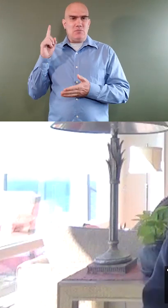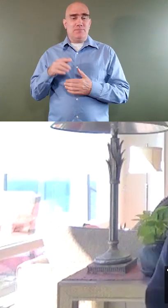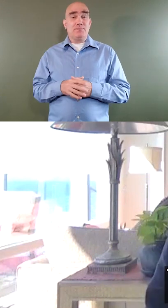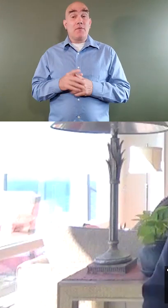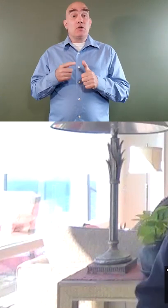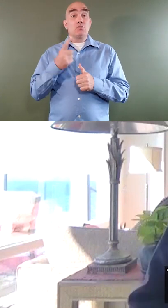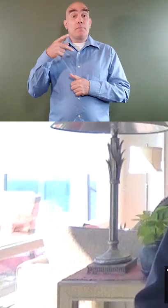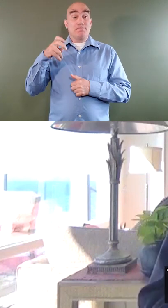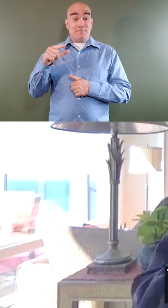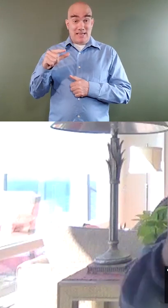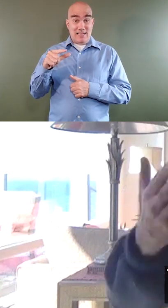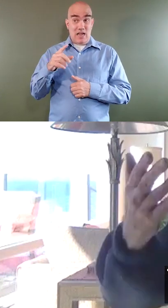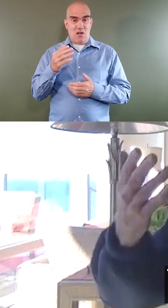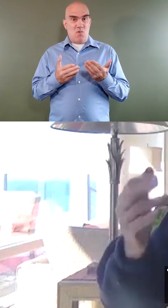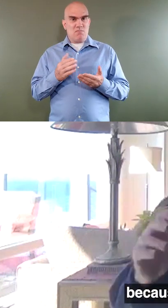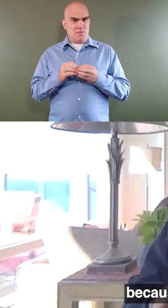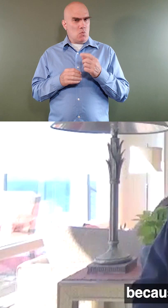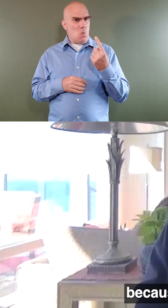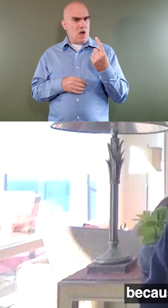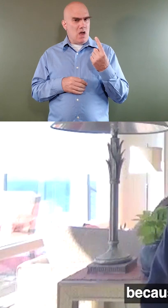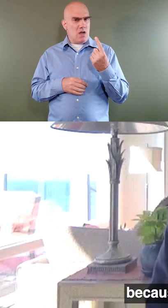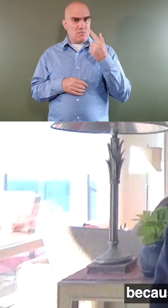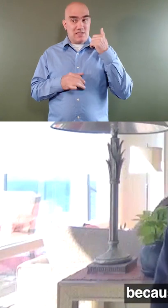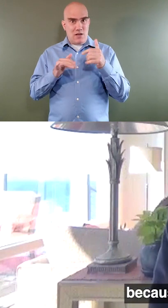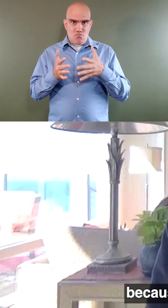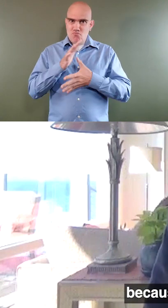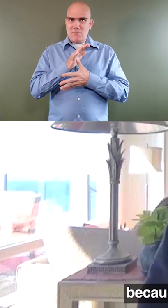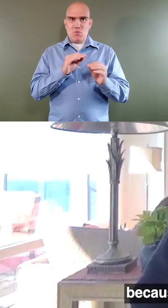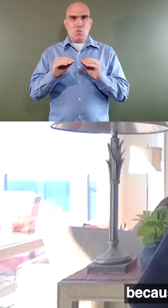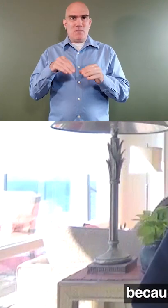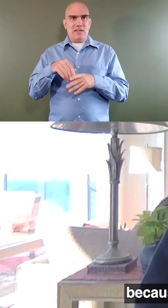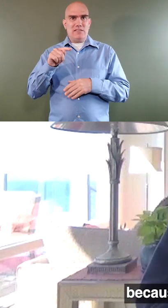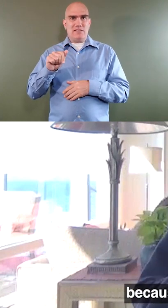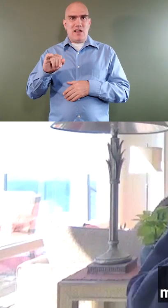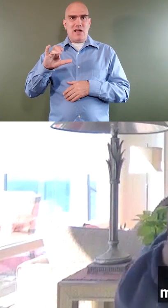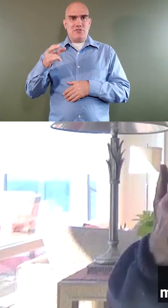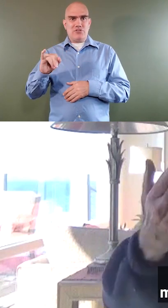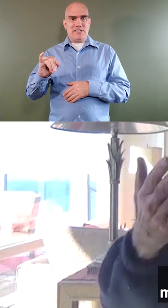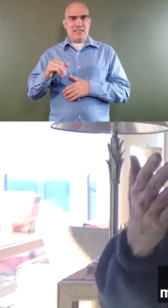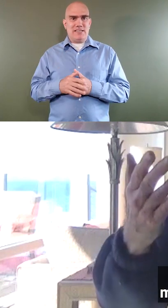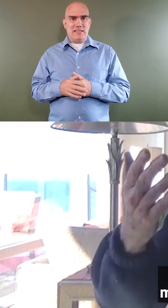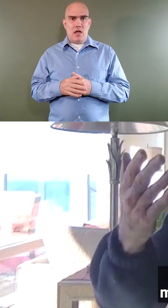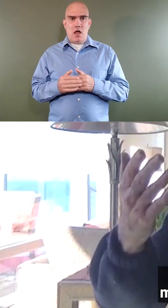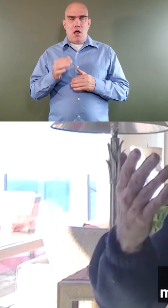and it's number 1 because it's the primary move in Tai Chi. Almost